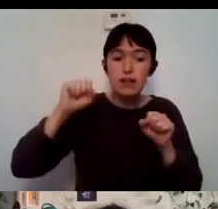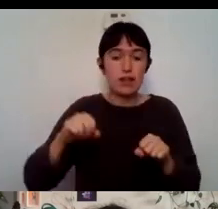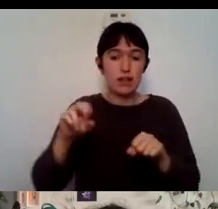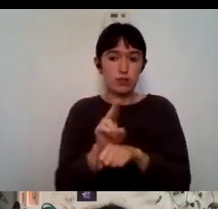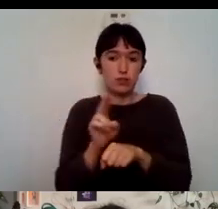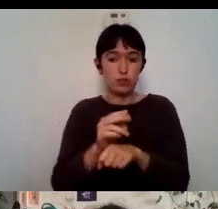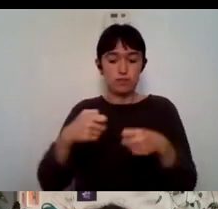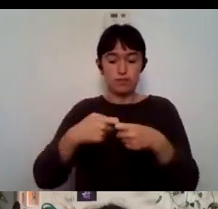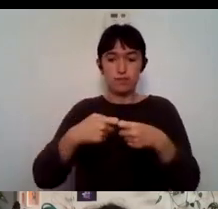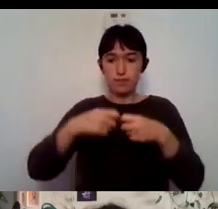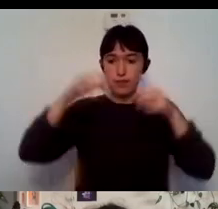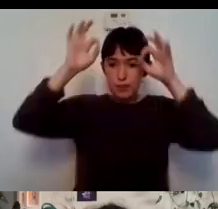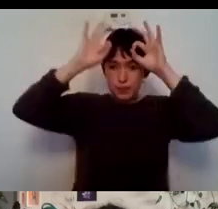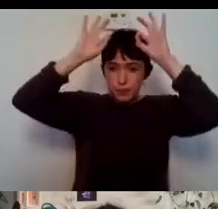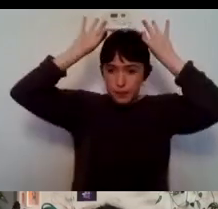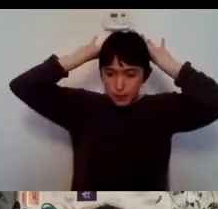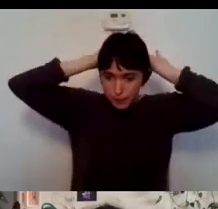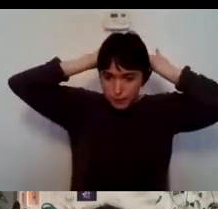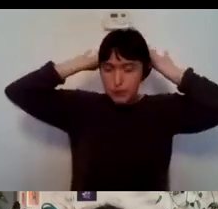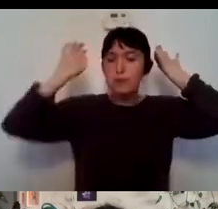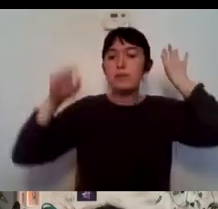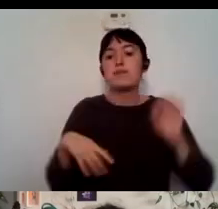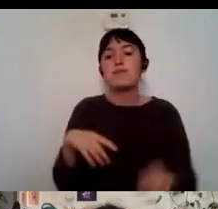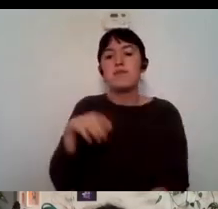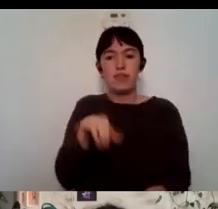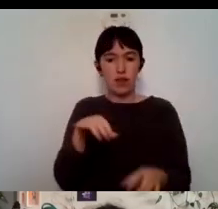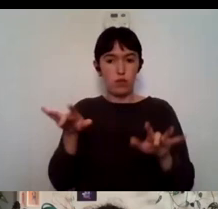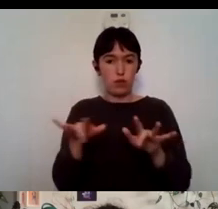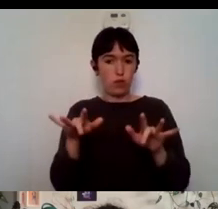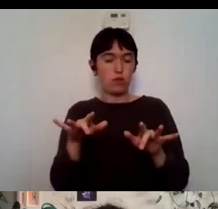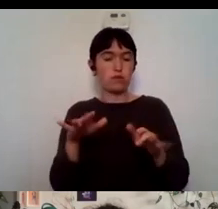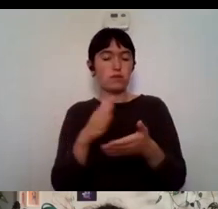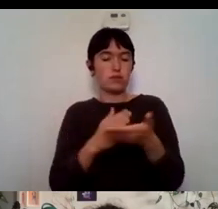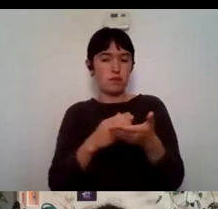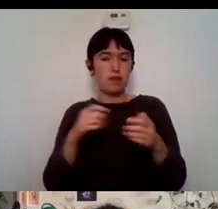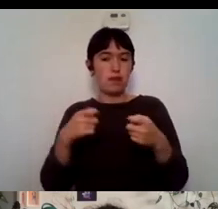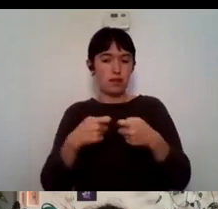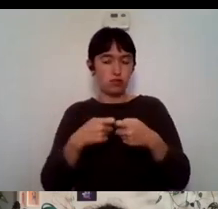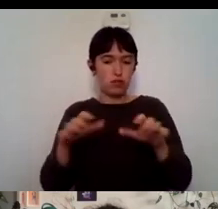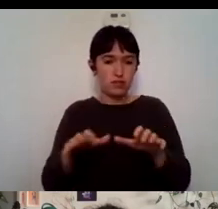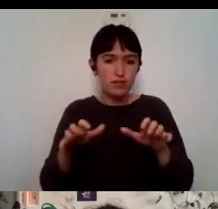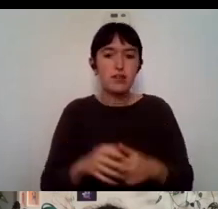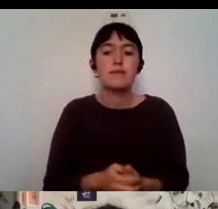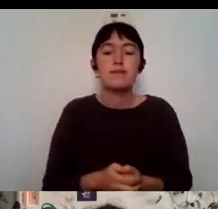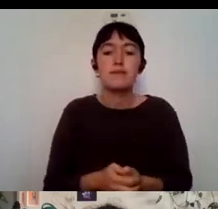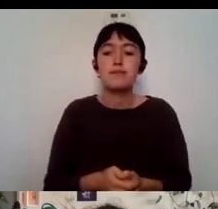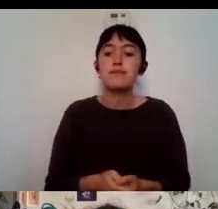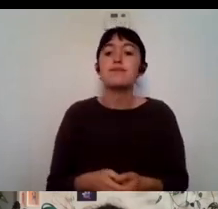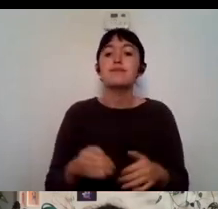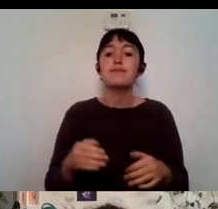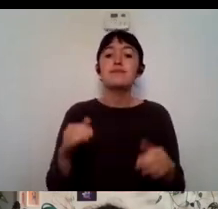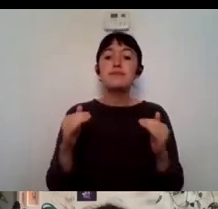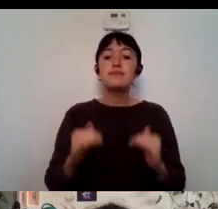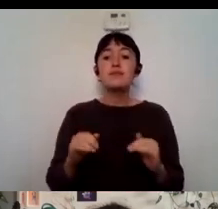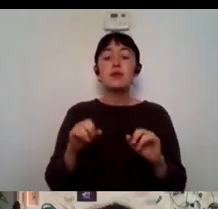that records some of our electrical activity. Now we can take that method and we can ask the burning question, how does this